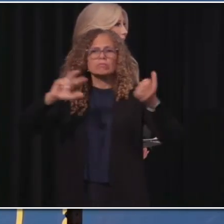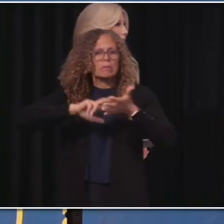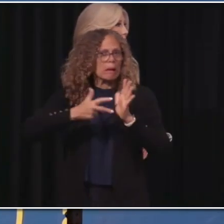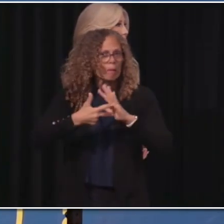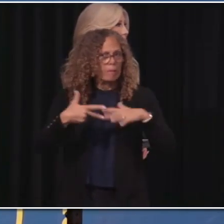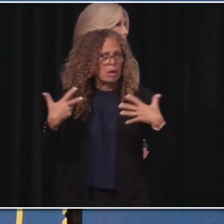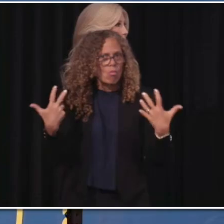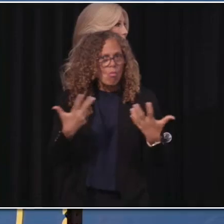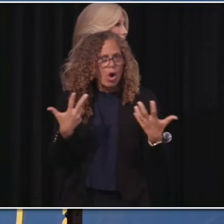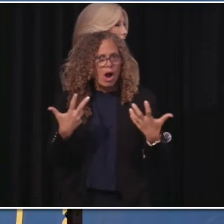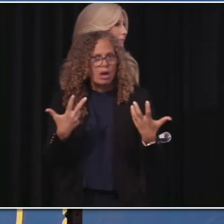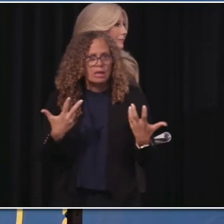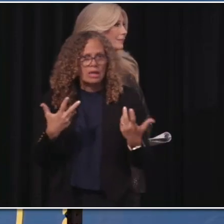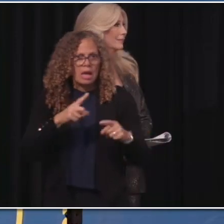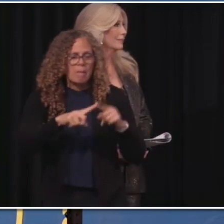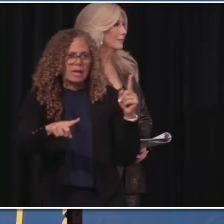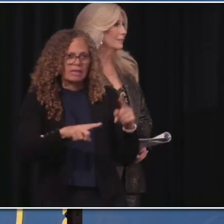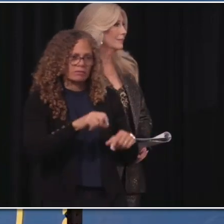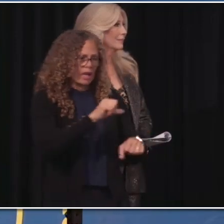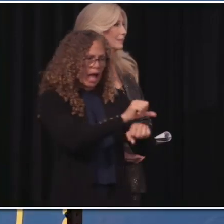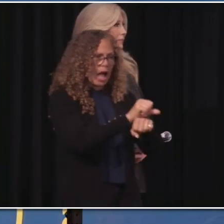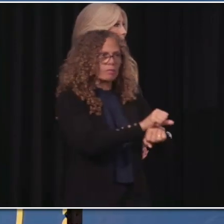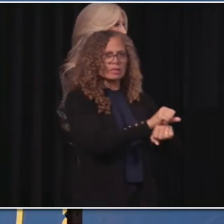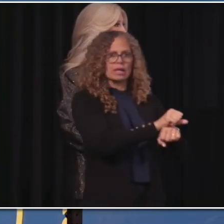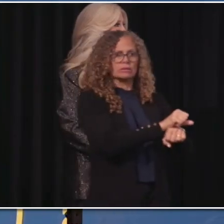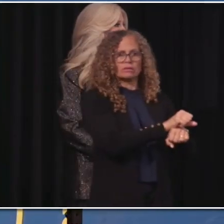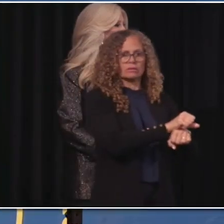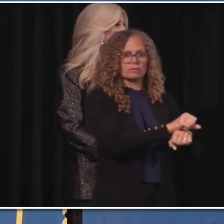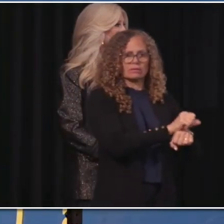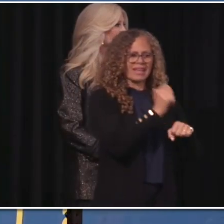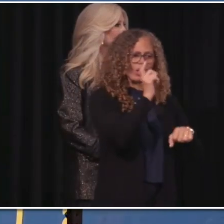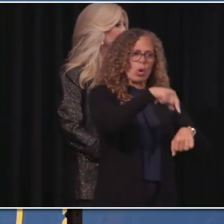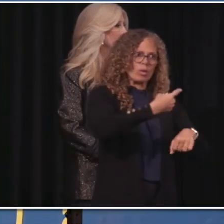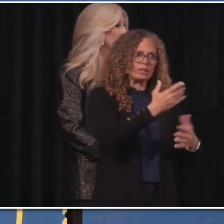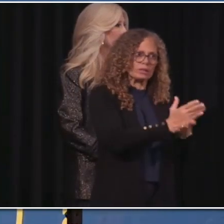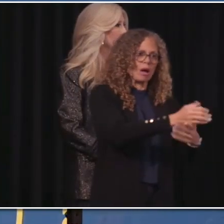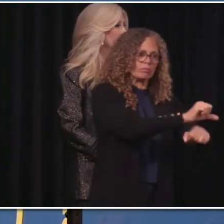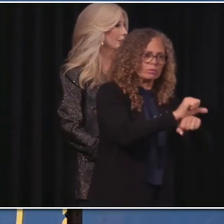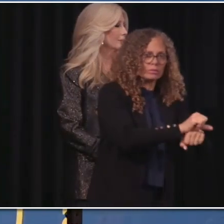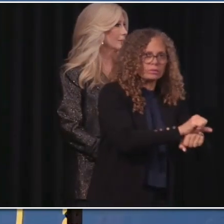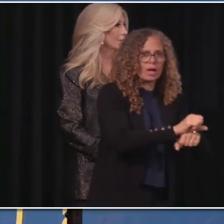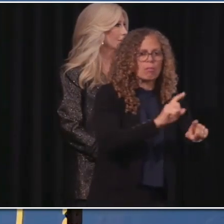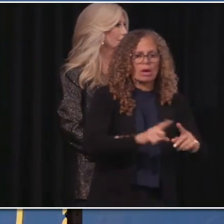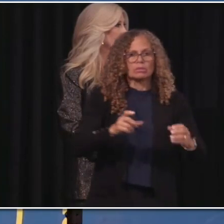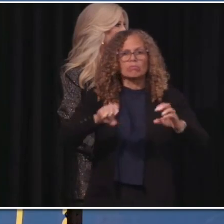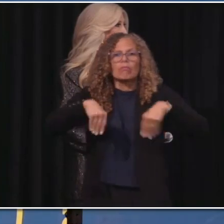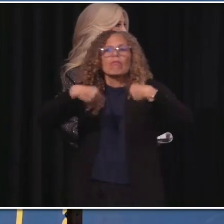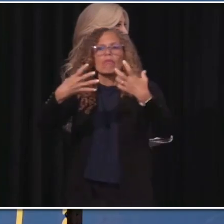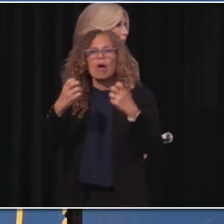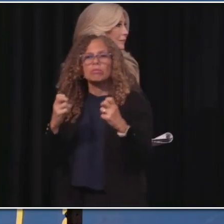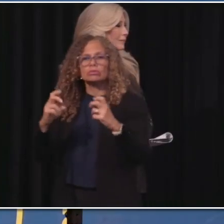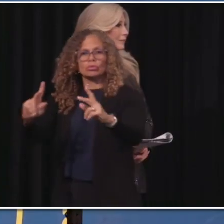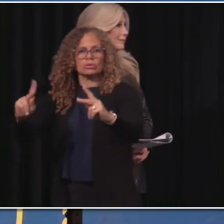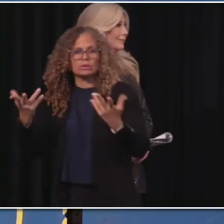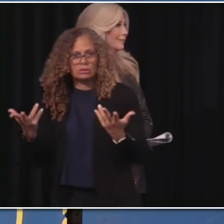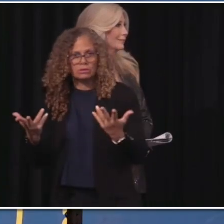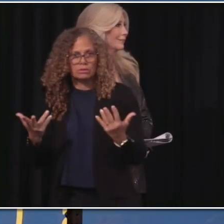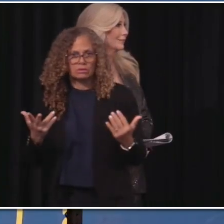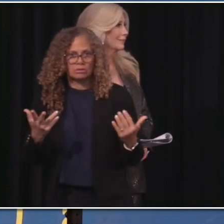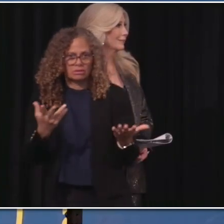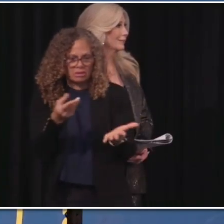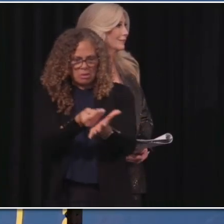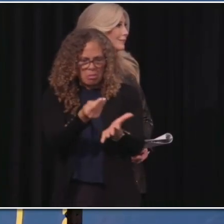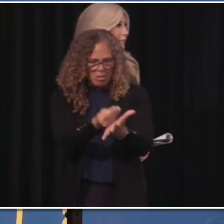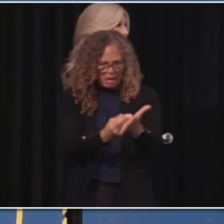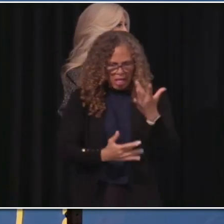means not just the absence of tyranny, but the presence of opportunity. Freedom means that no one fears financial ruin because